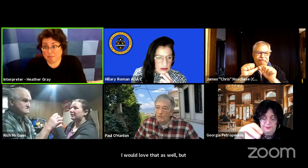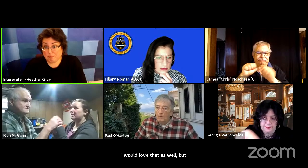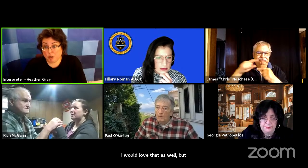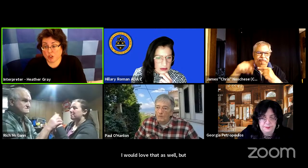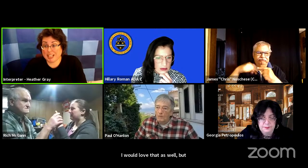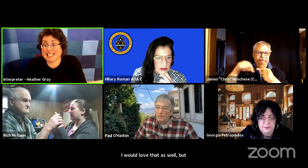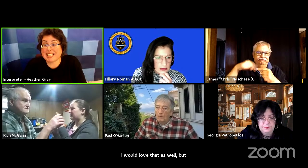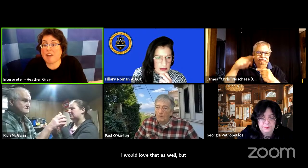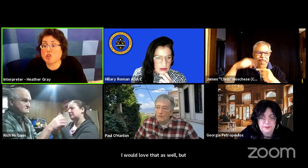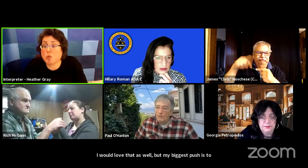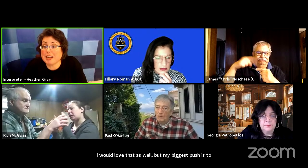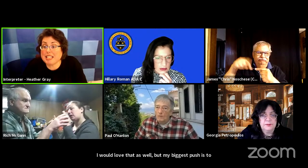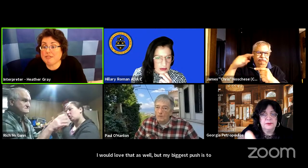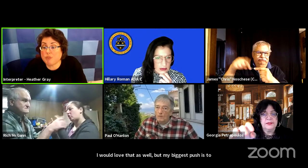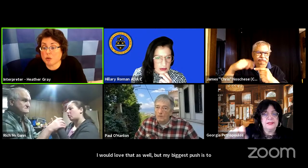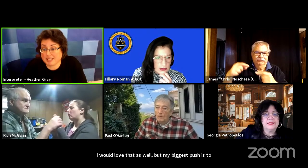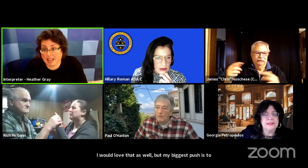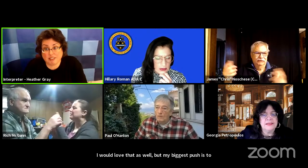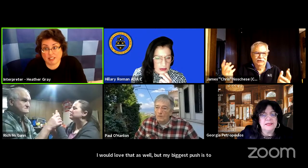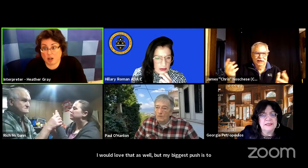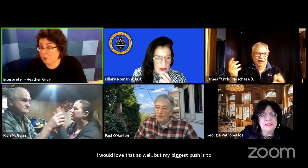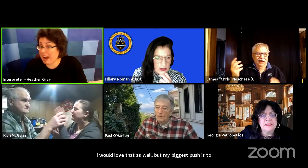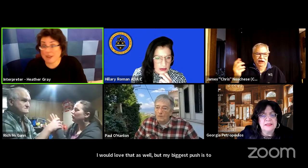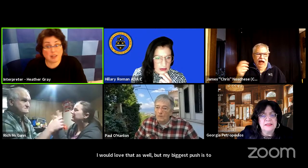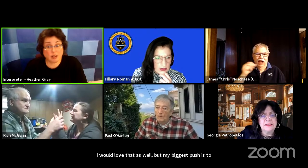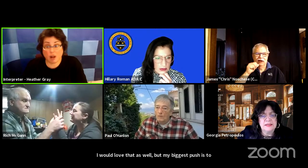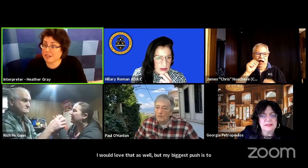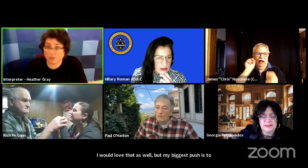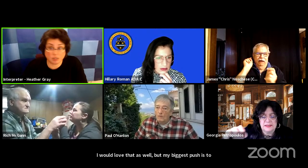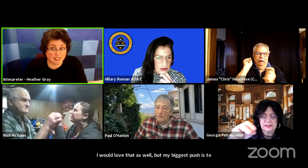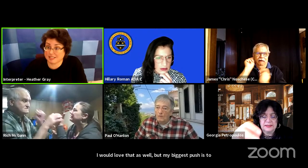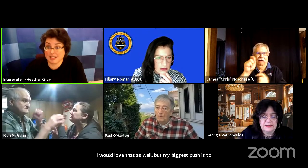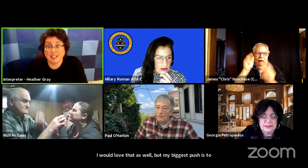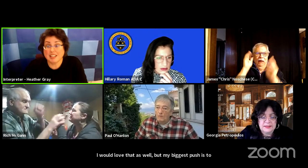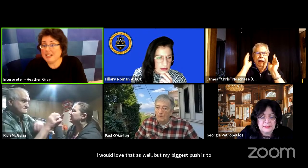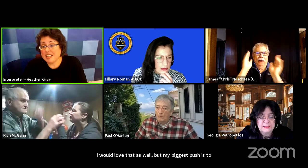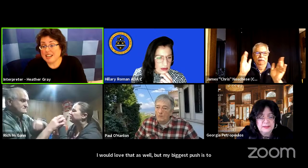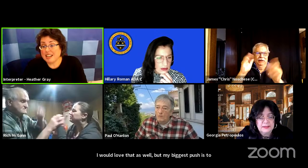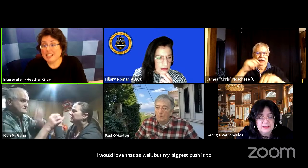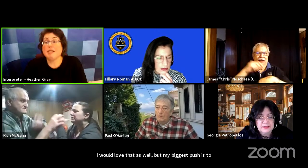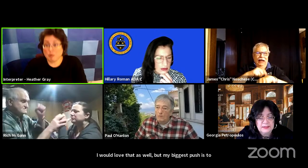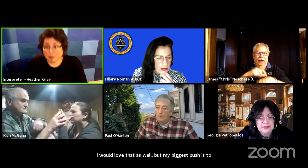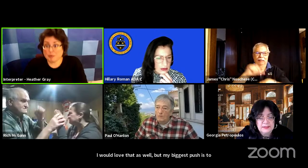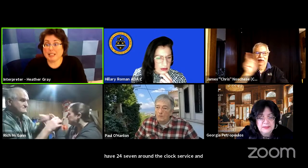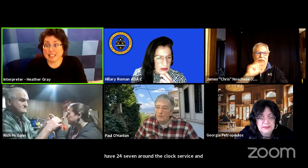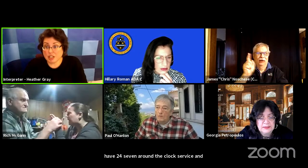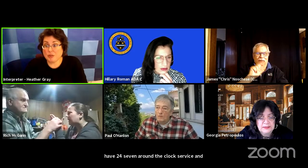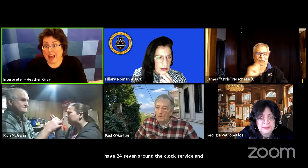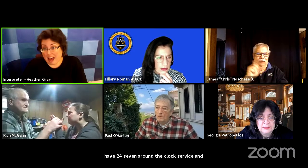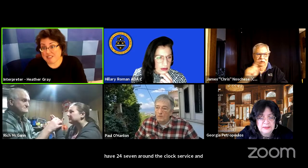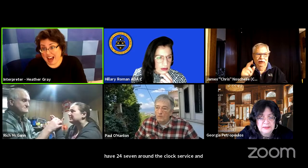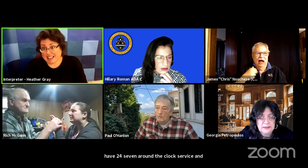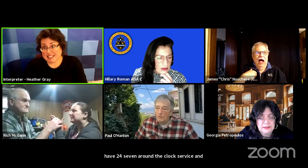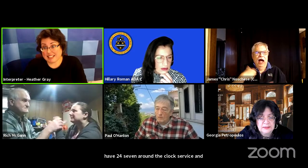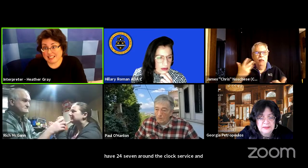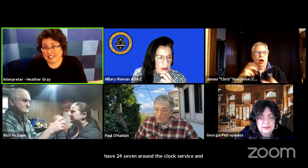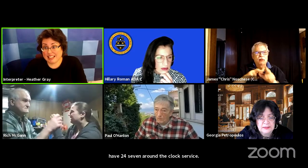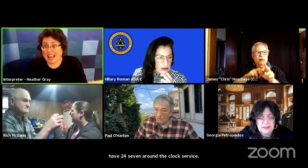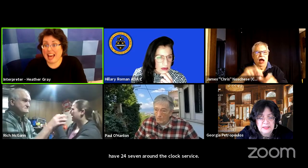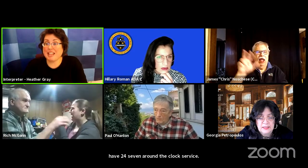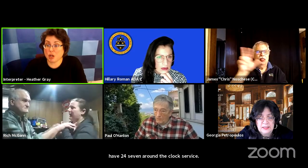biggest push is to have 24/7 around the clock service. And we really don't have